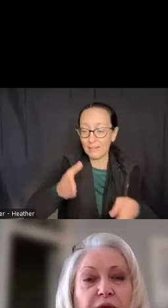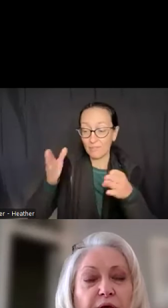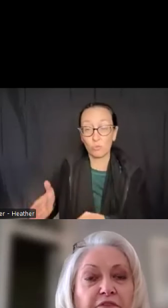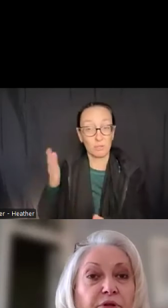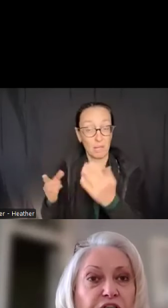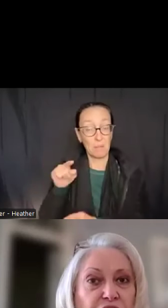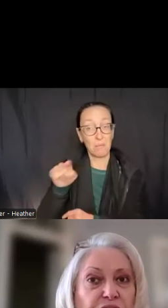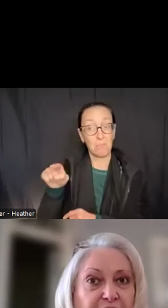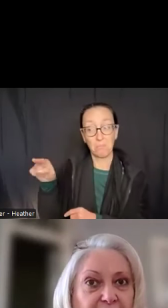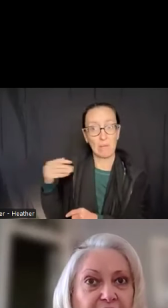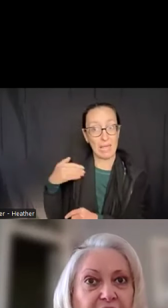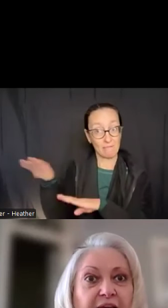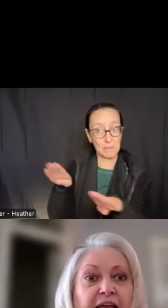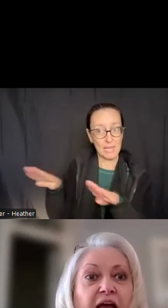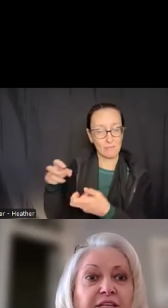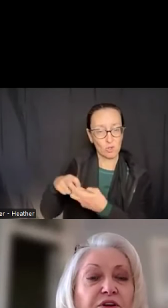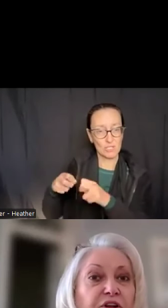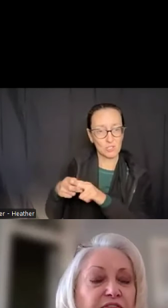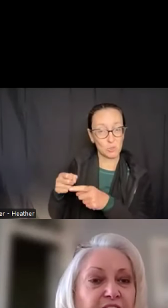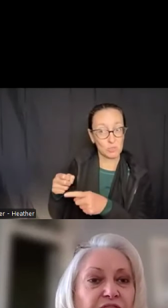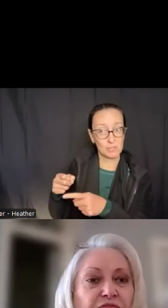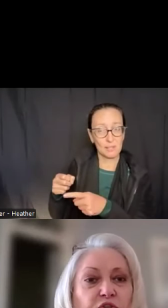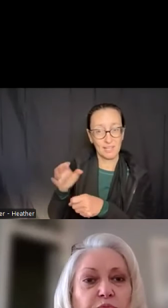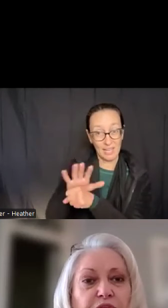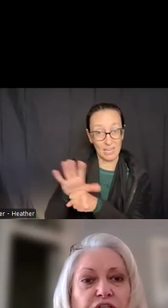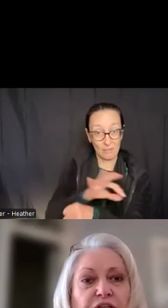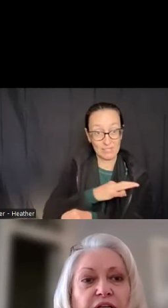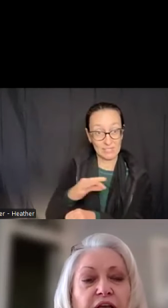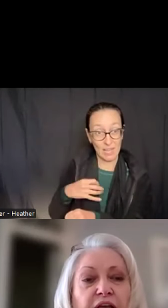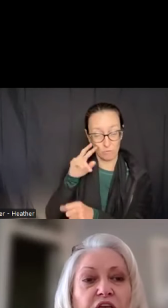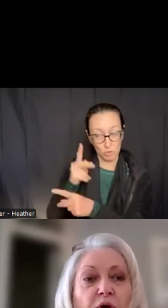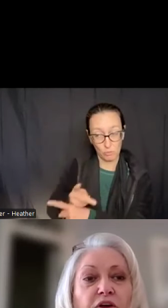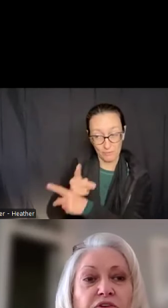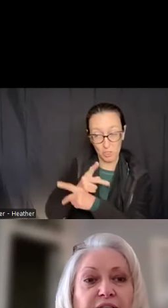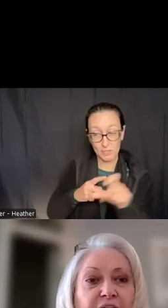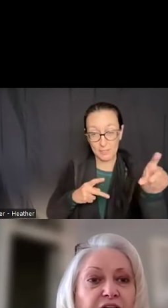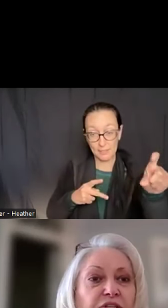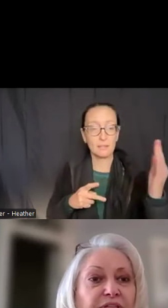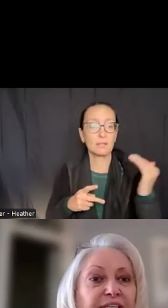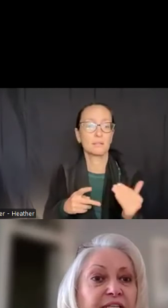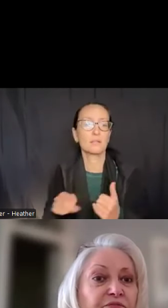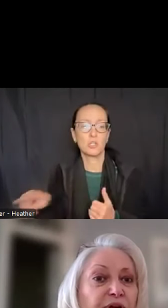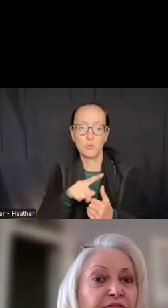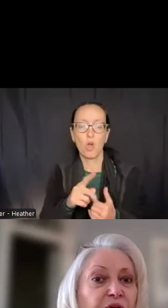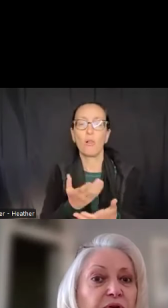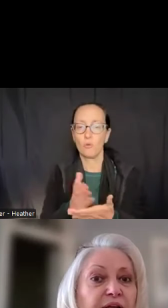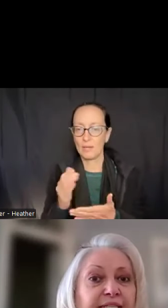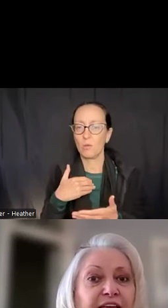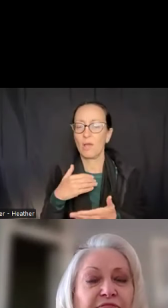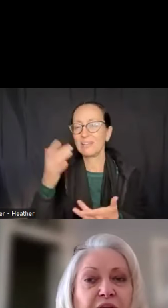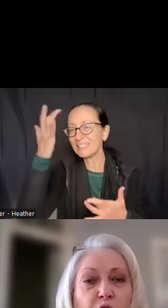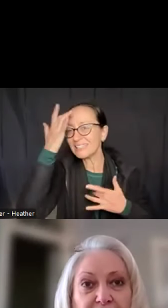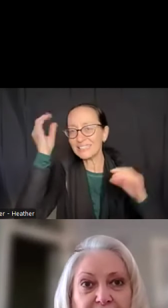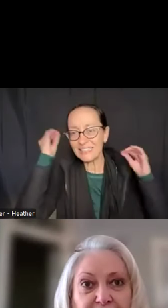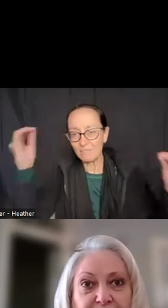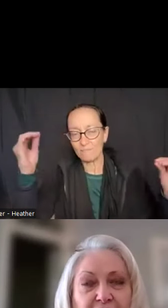with behavioral issues, again, is there enough staff there for supervision? You also are entitled to disease-free food and